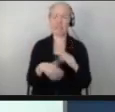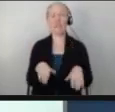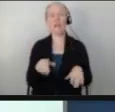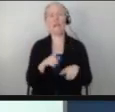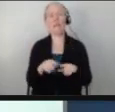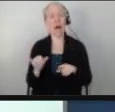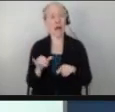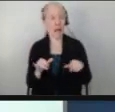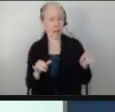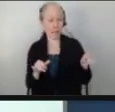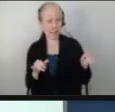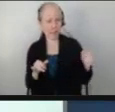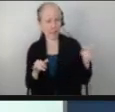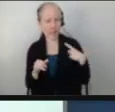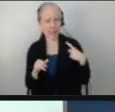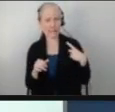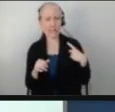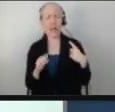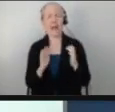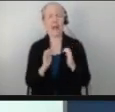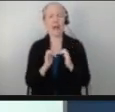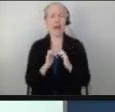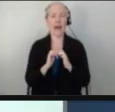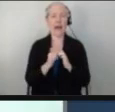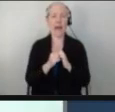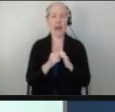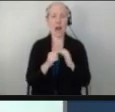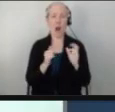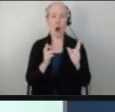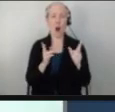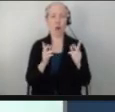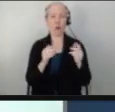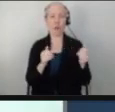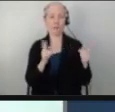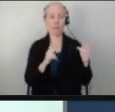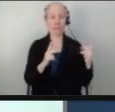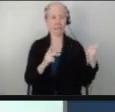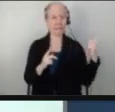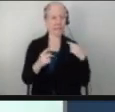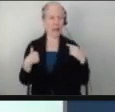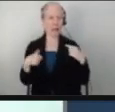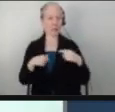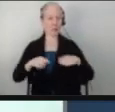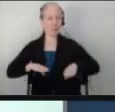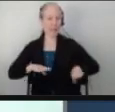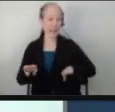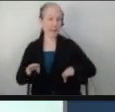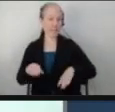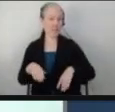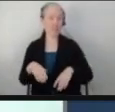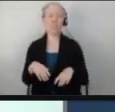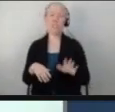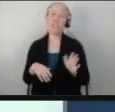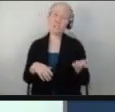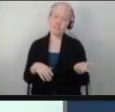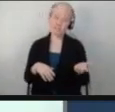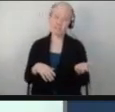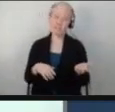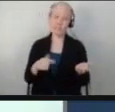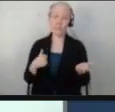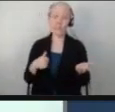about how we're told to behave, I will say that at the same time, we have to